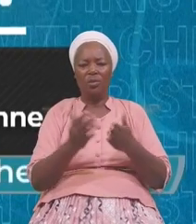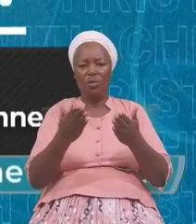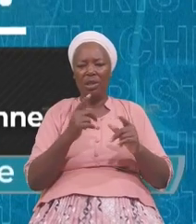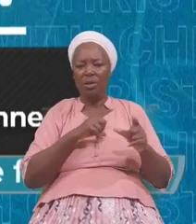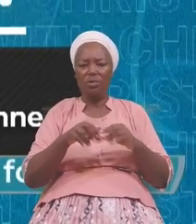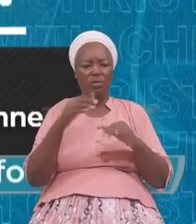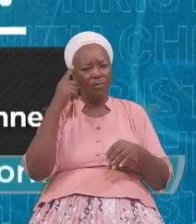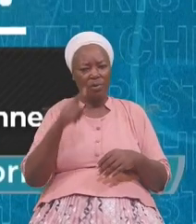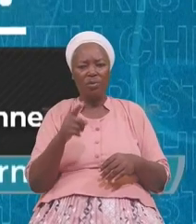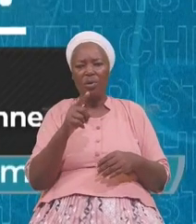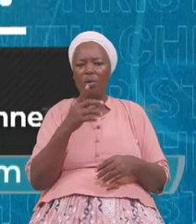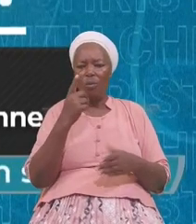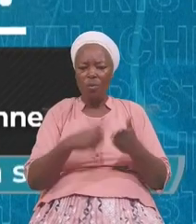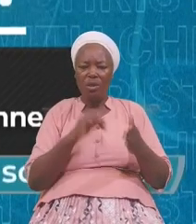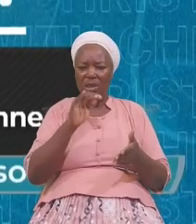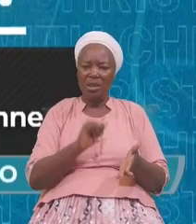you tonight?